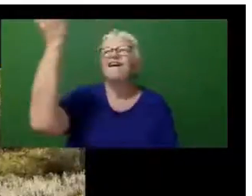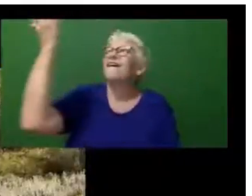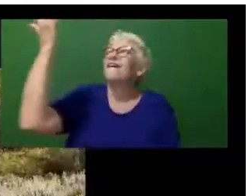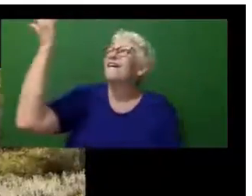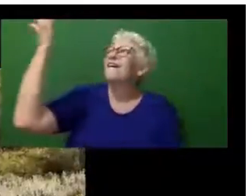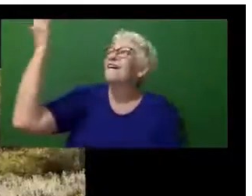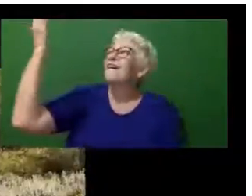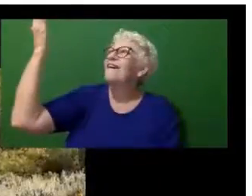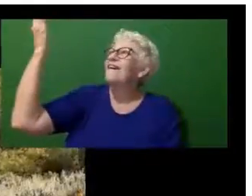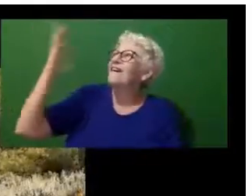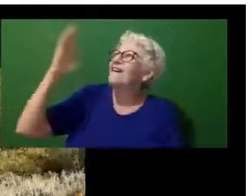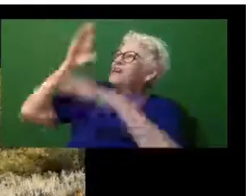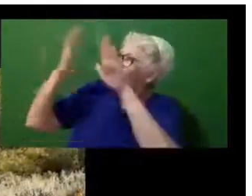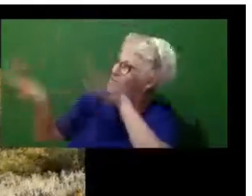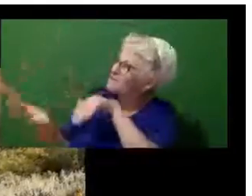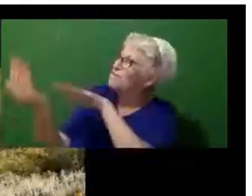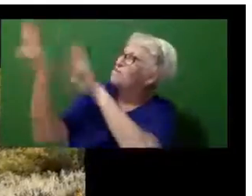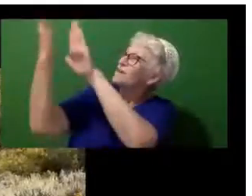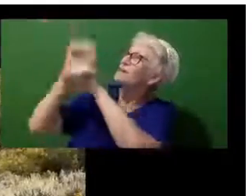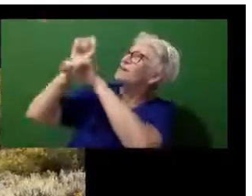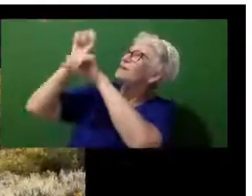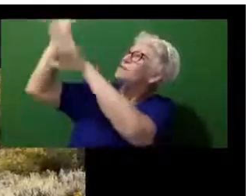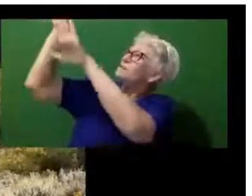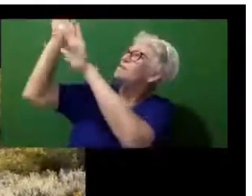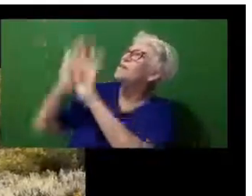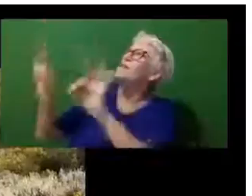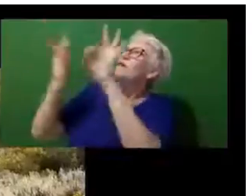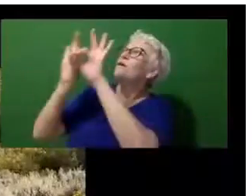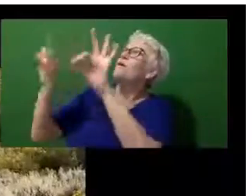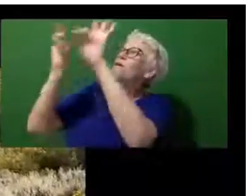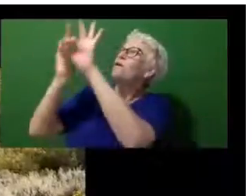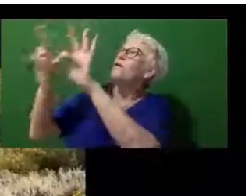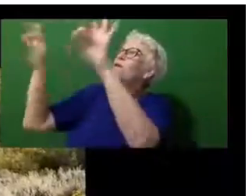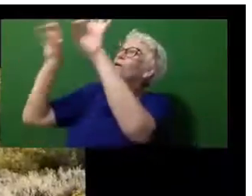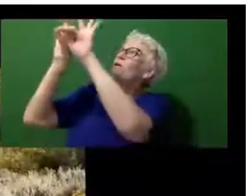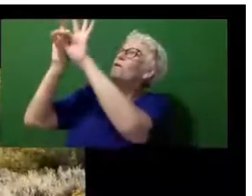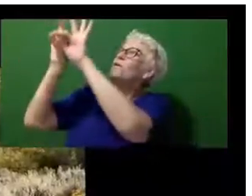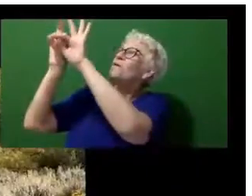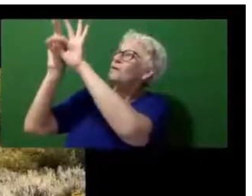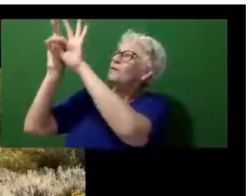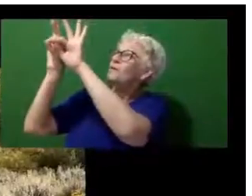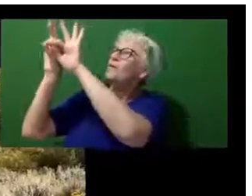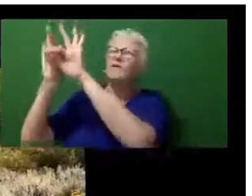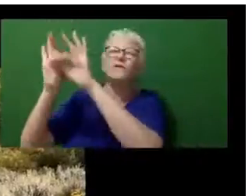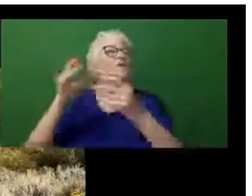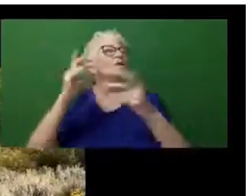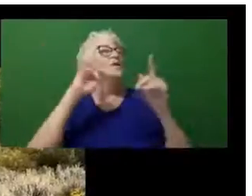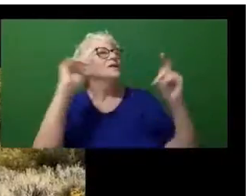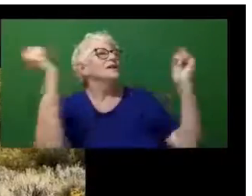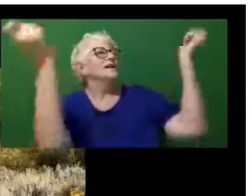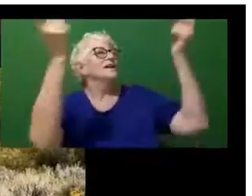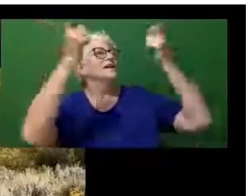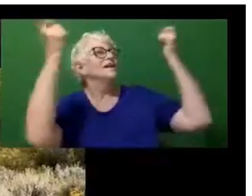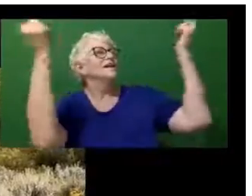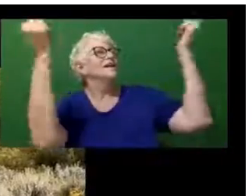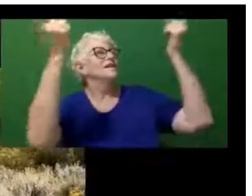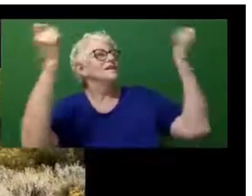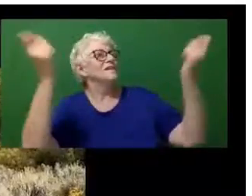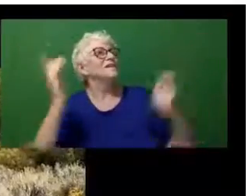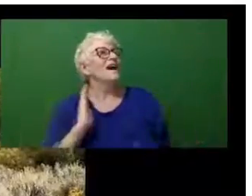Romemu Adonai Eloheinu v'ishtachavu lehar kodesho.